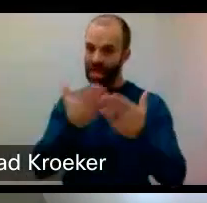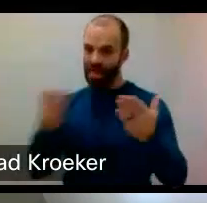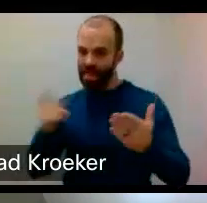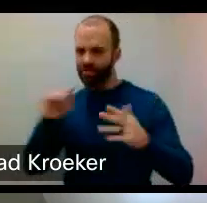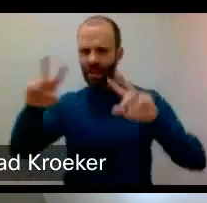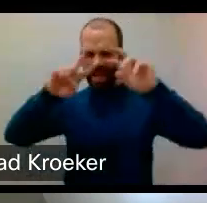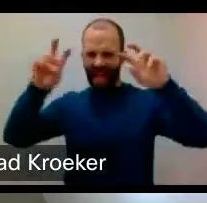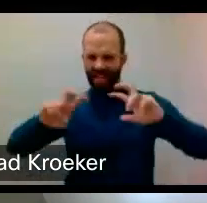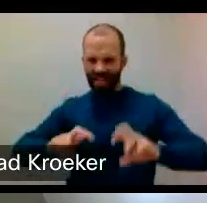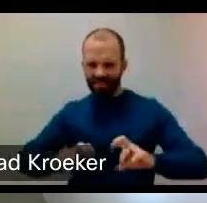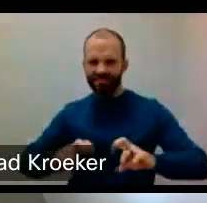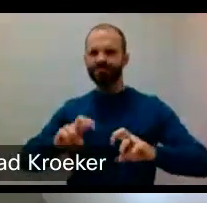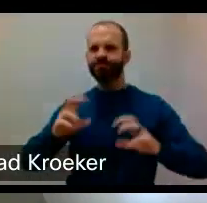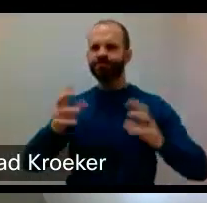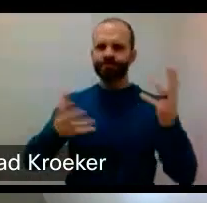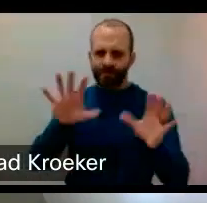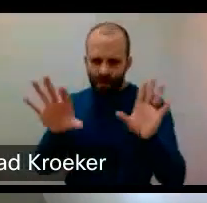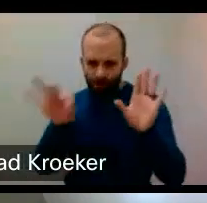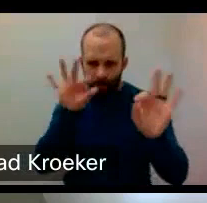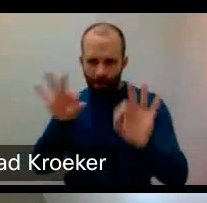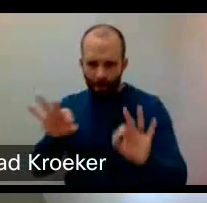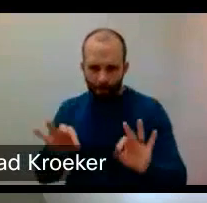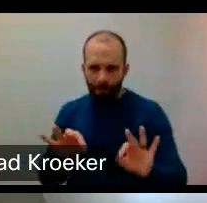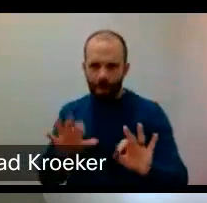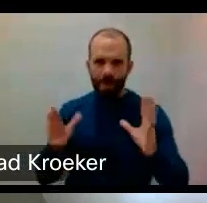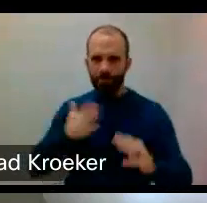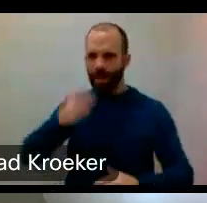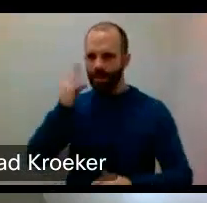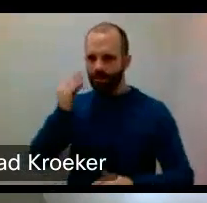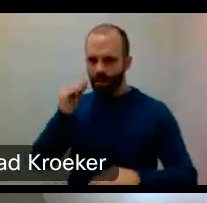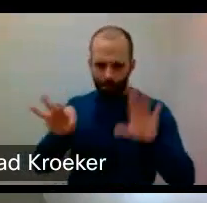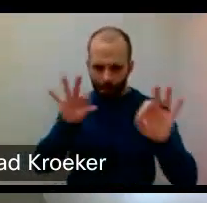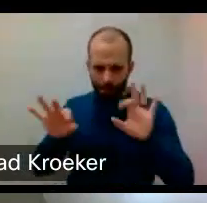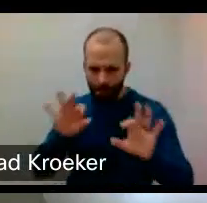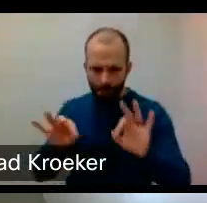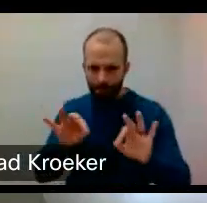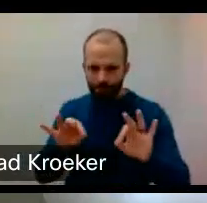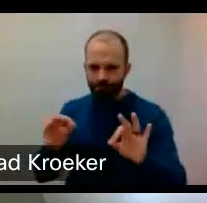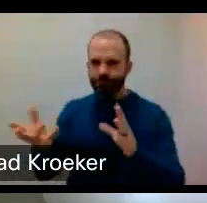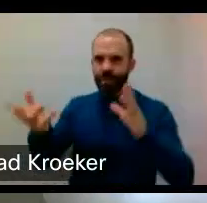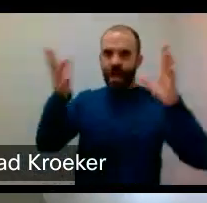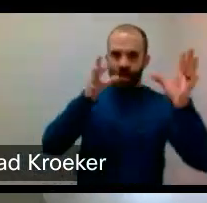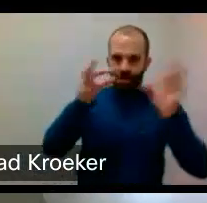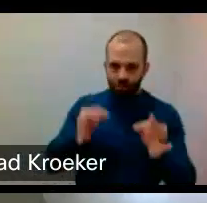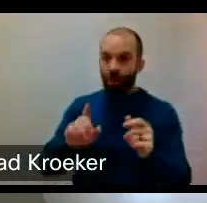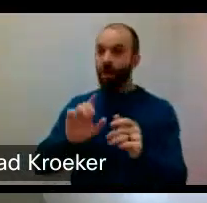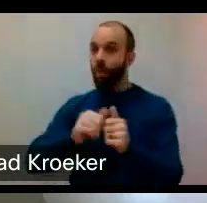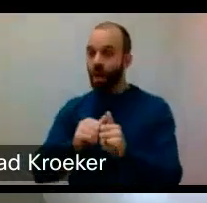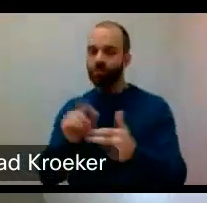their experience, pulled out the most important pieces of their learning, and described it in the interpretation